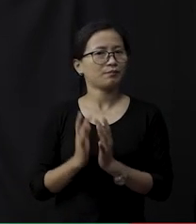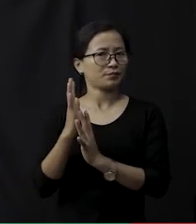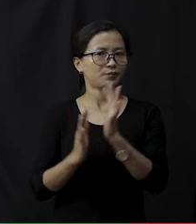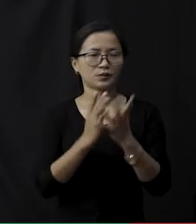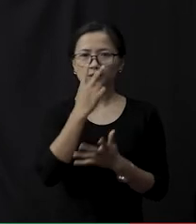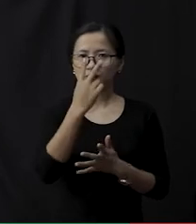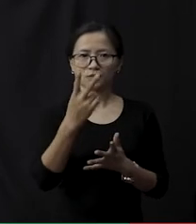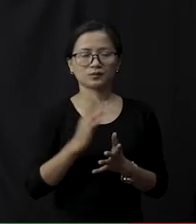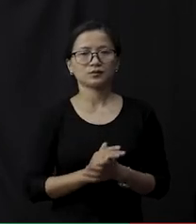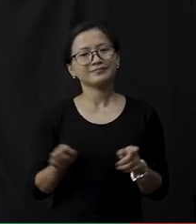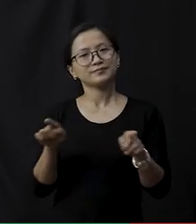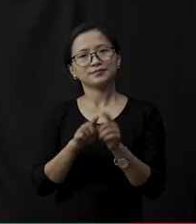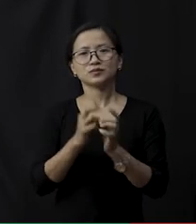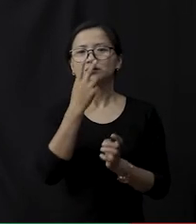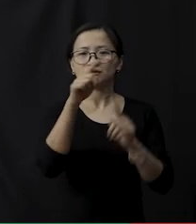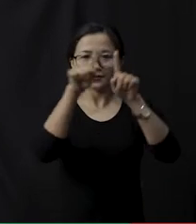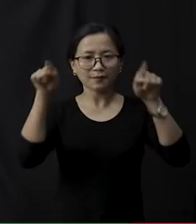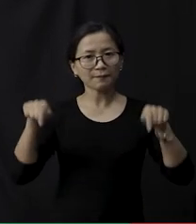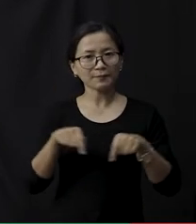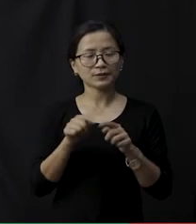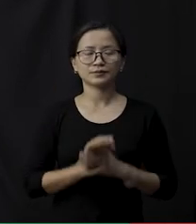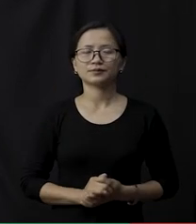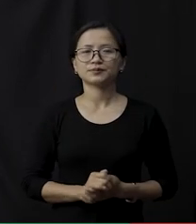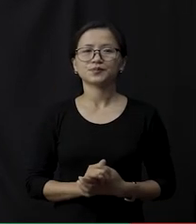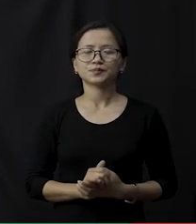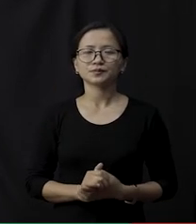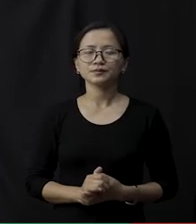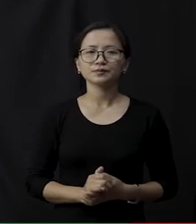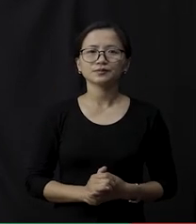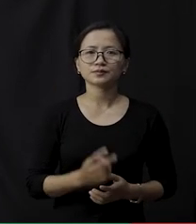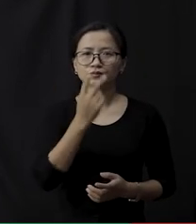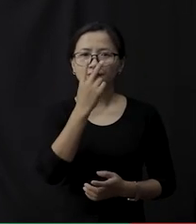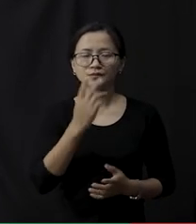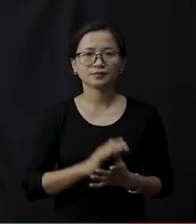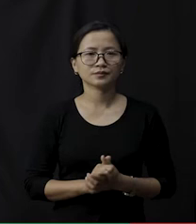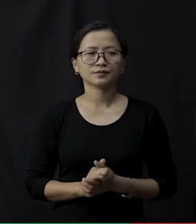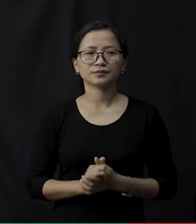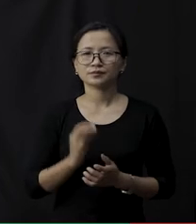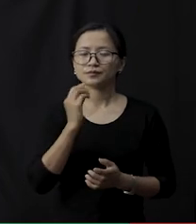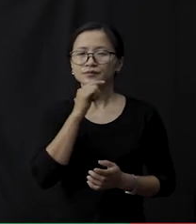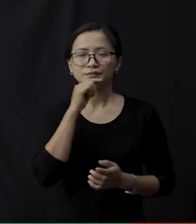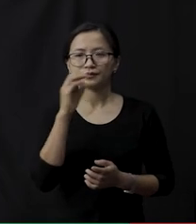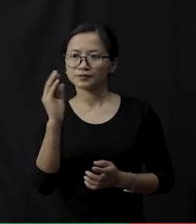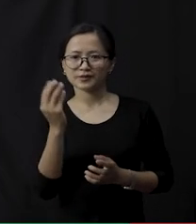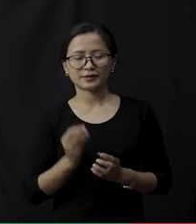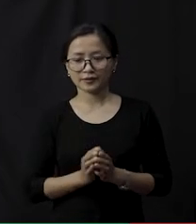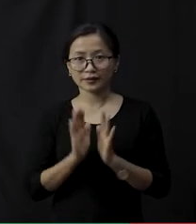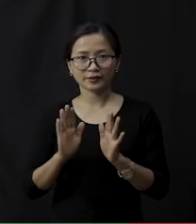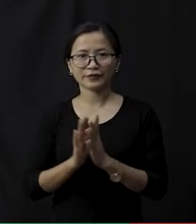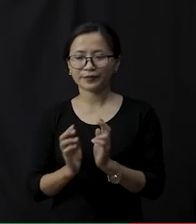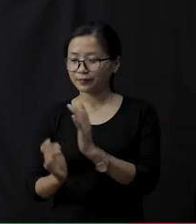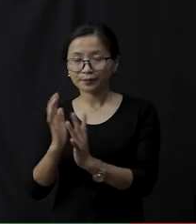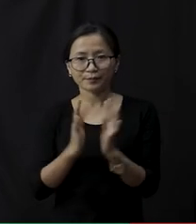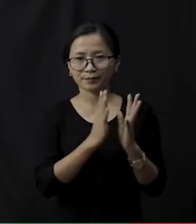plant looked like. So students, you can see here, this is tomato and this is the plant.